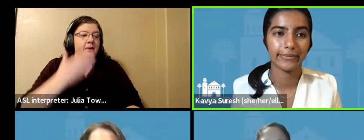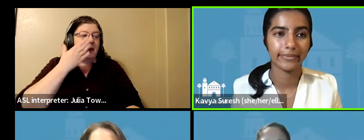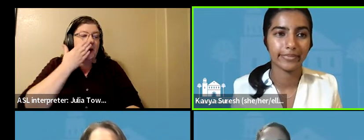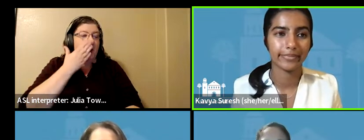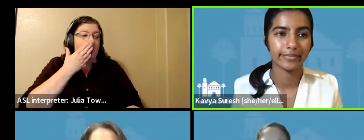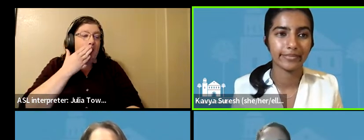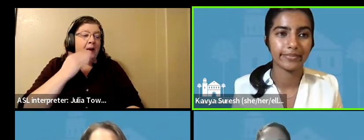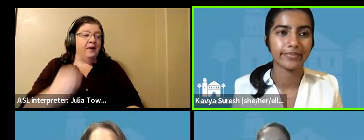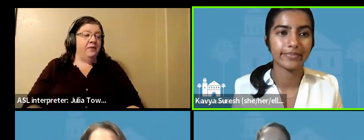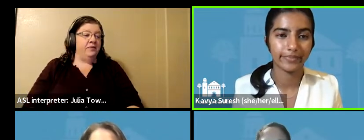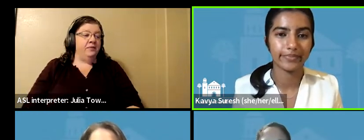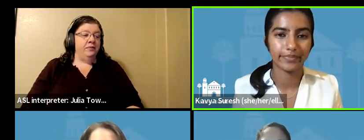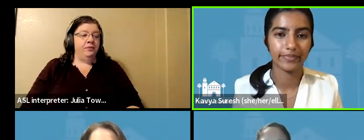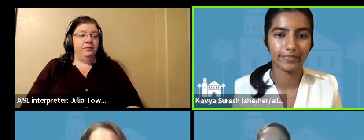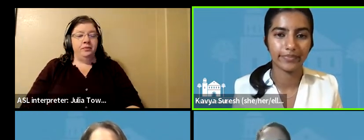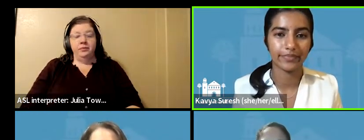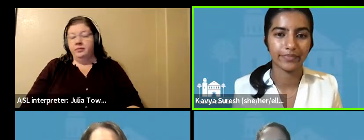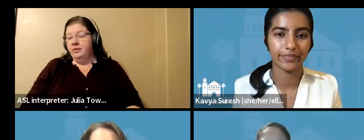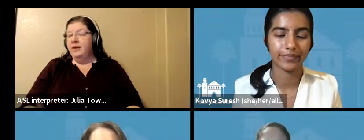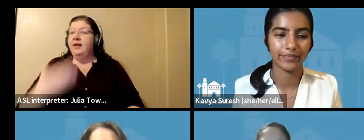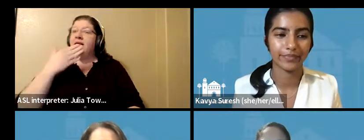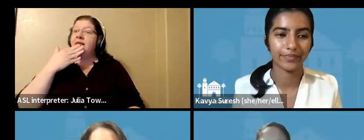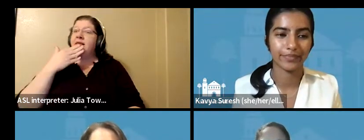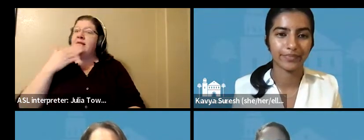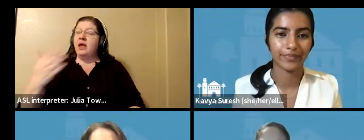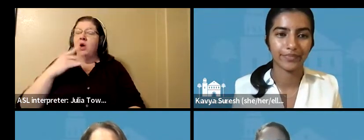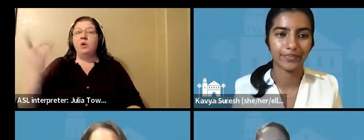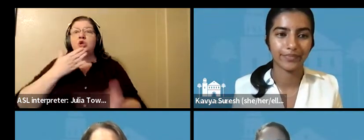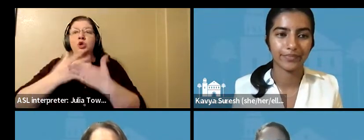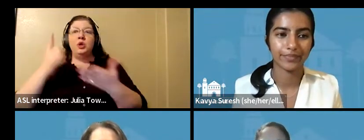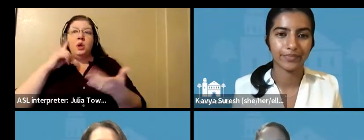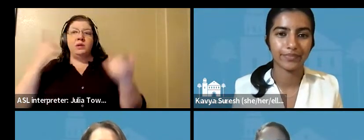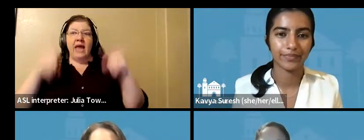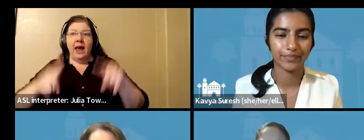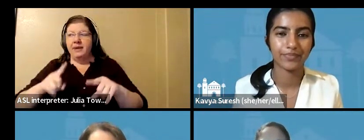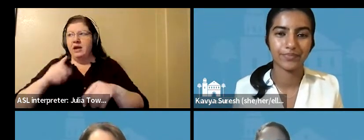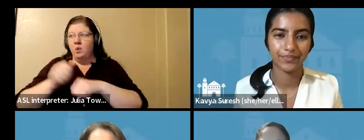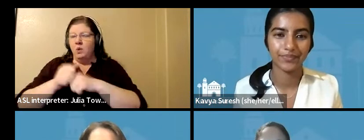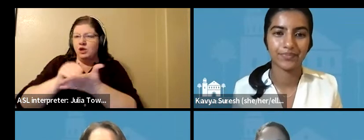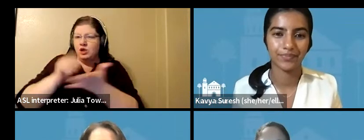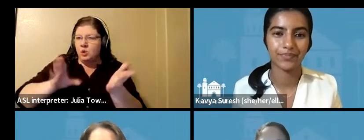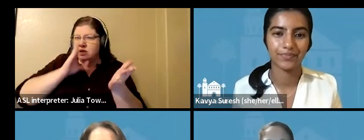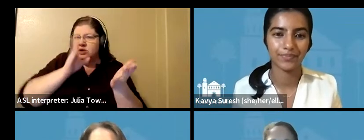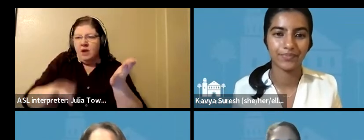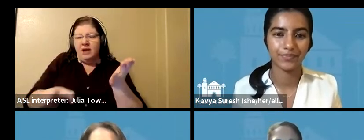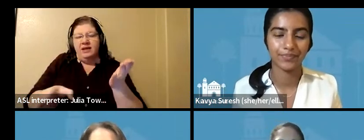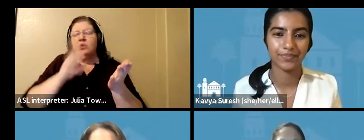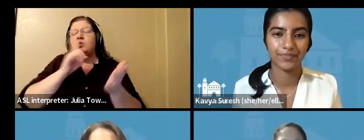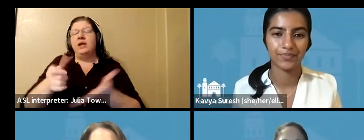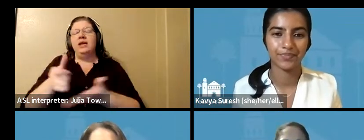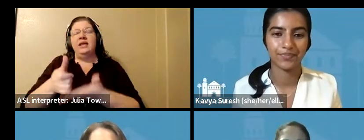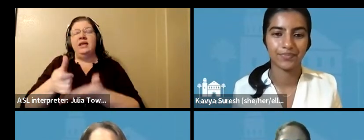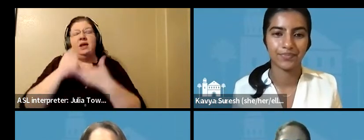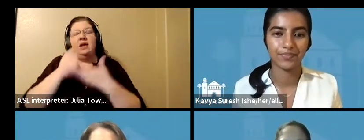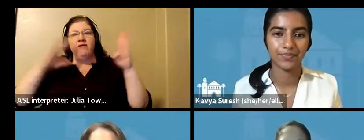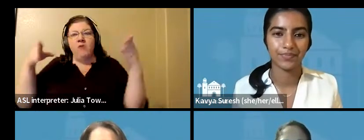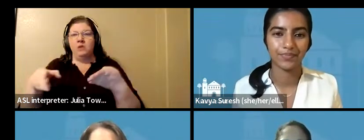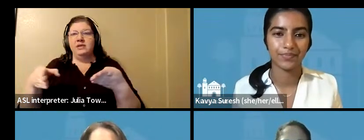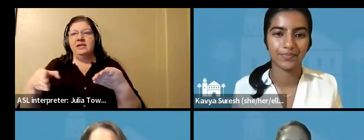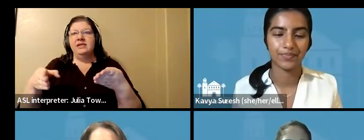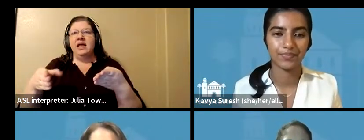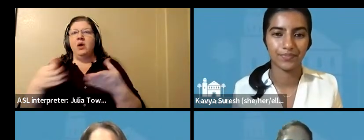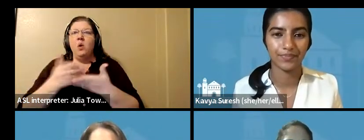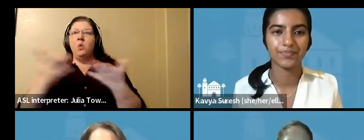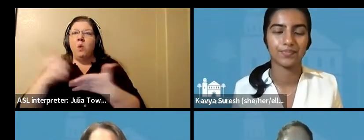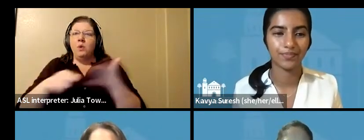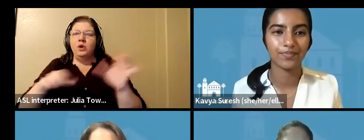Great, thank you, Kai, for that student report. Always good to hear what's happening on the ground with our students, which is really where our main focus is, where we in things that we do.